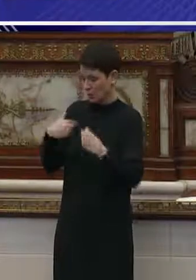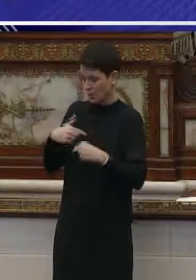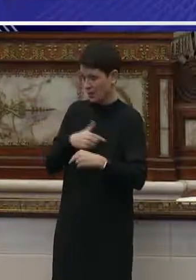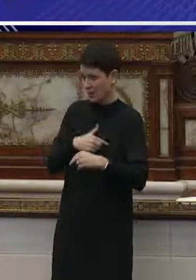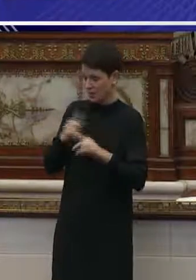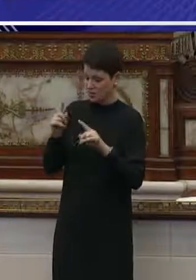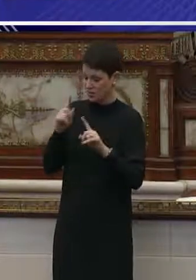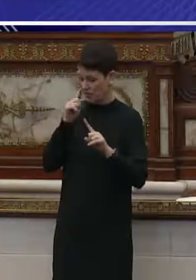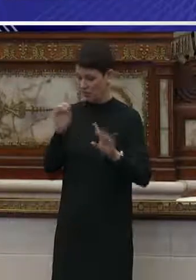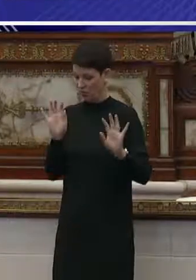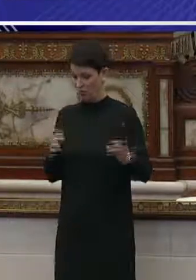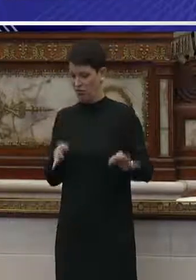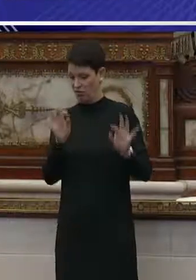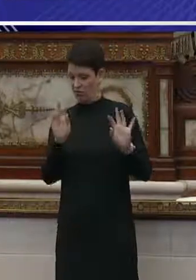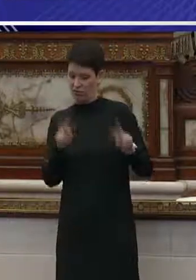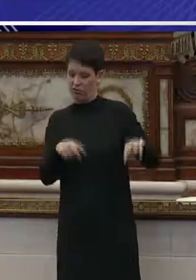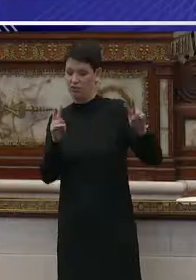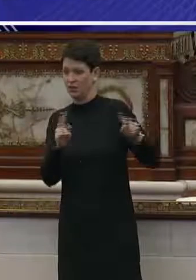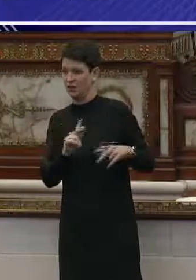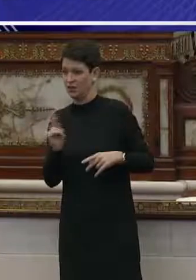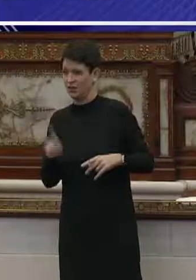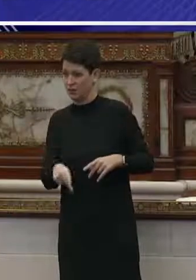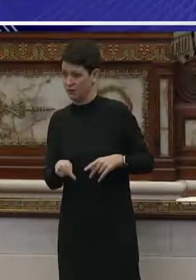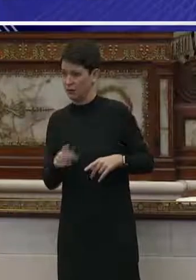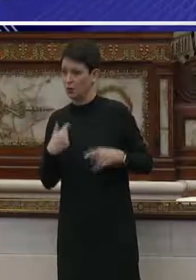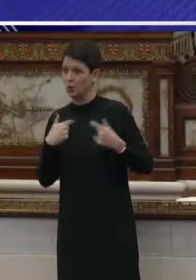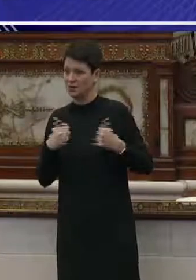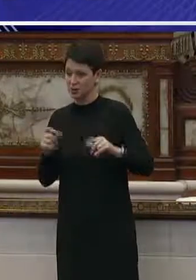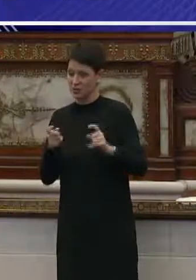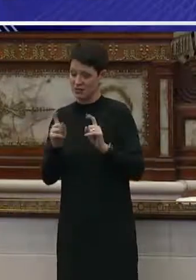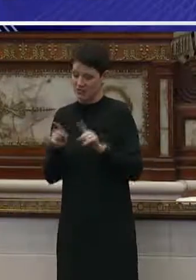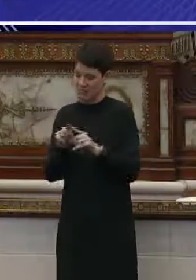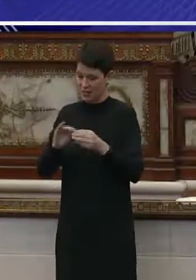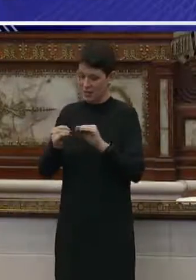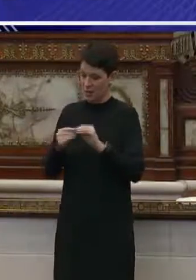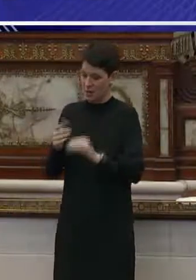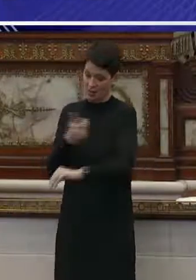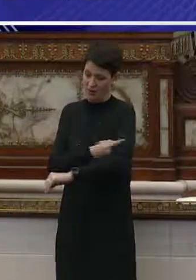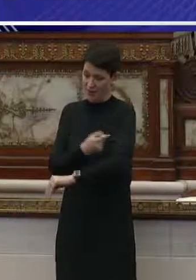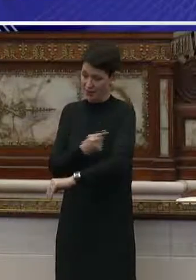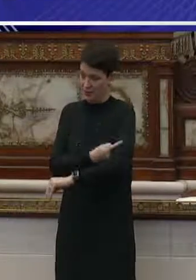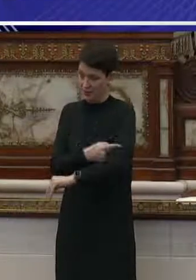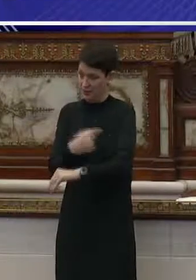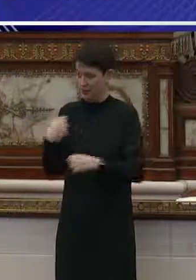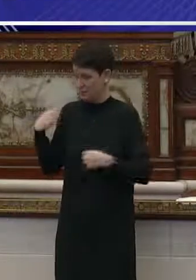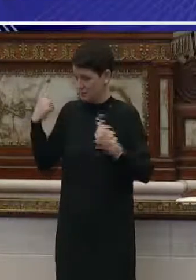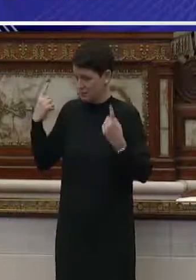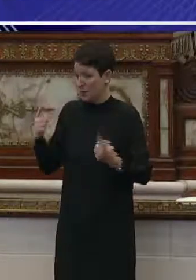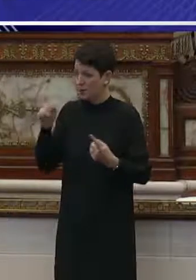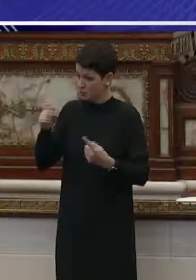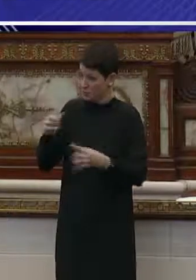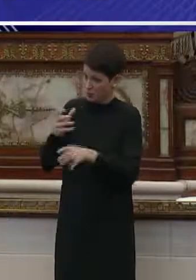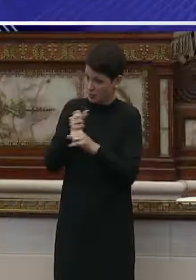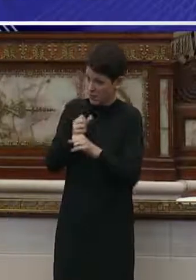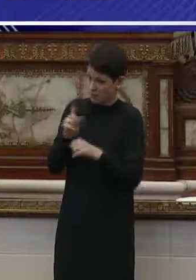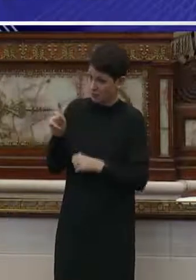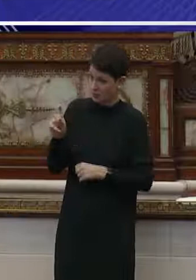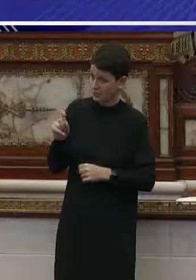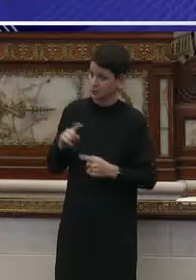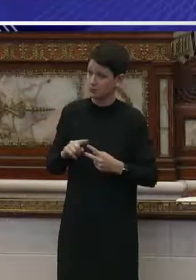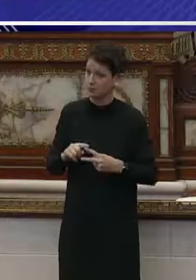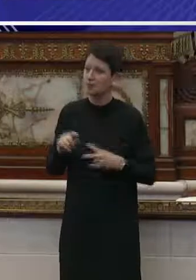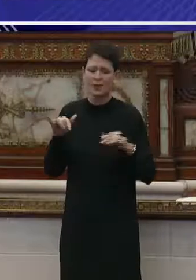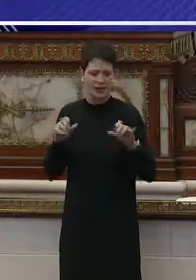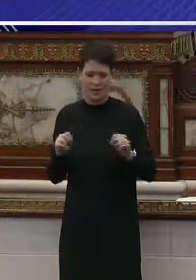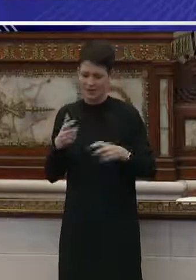differently. We do not have a black eye. We still will receive the same number of vaccinations that we were on schedule to receive?